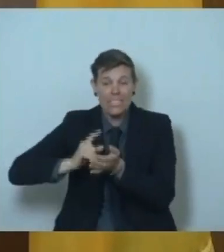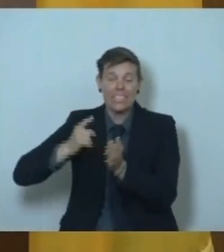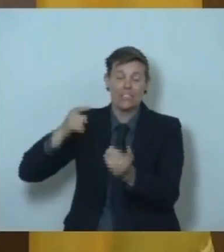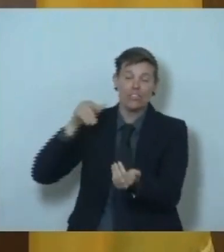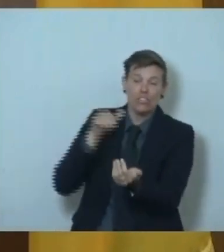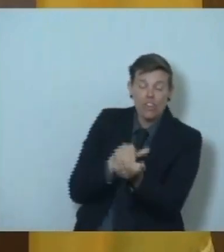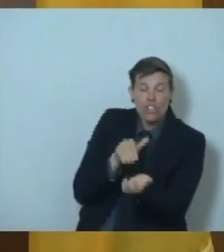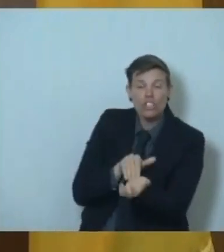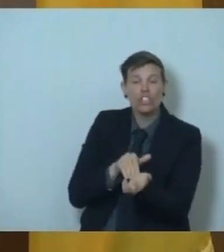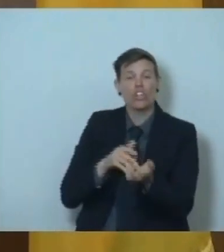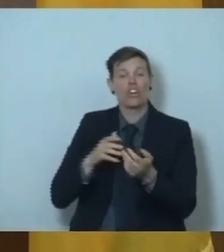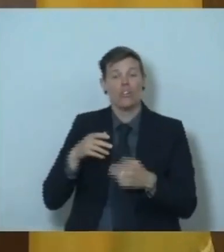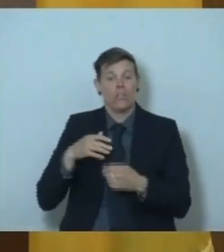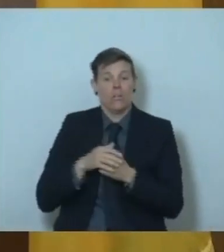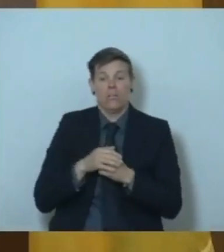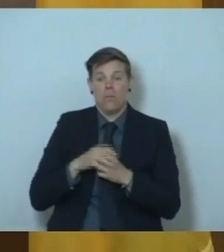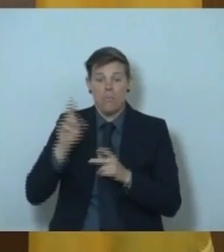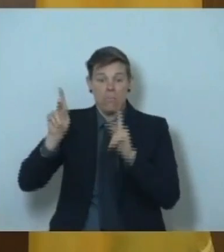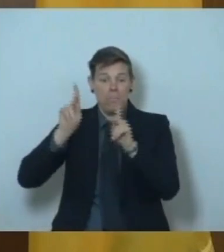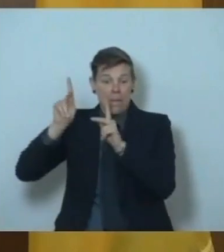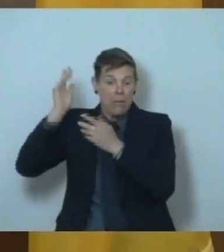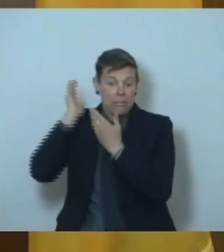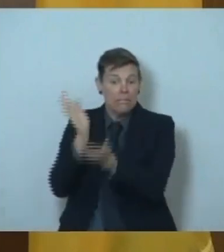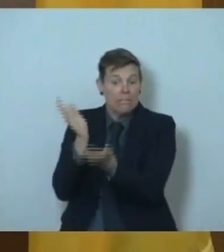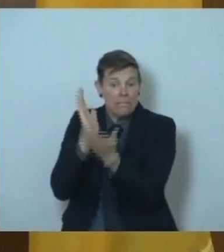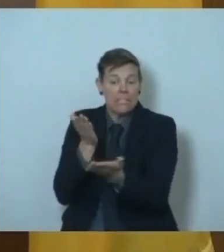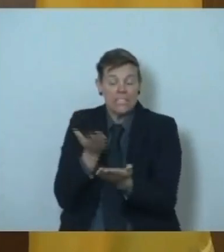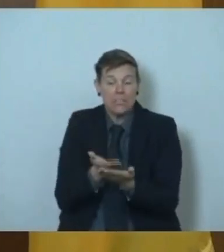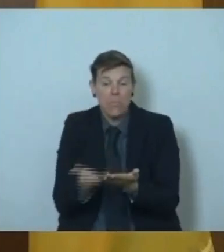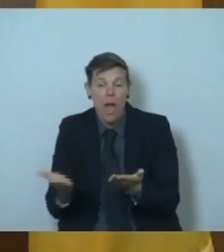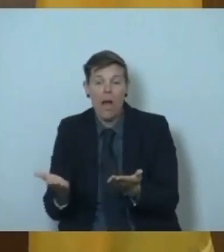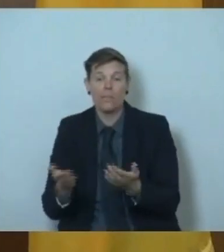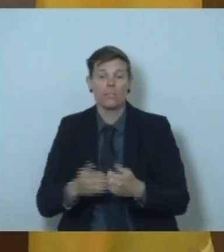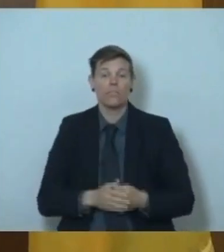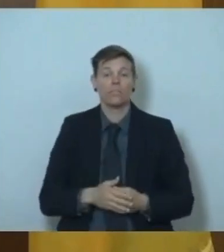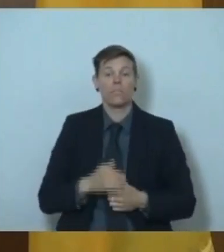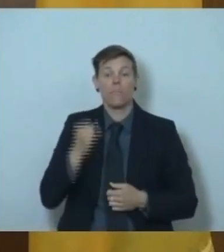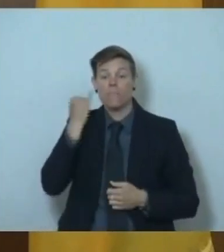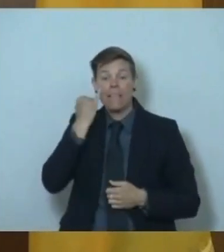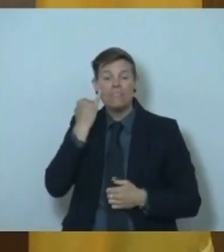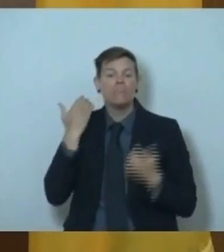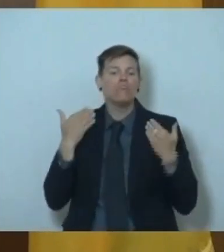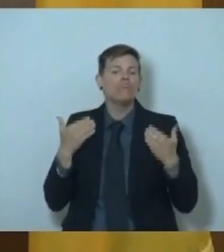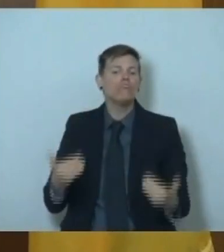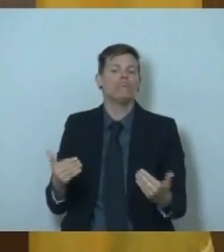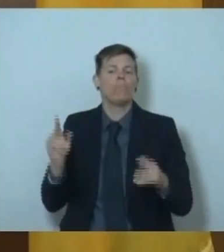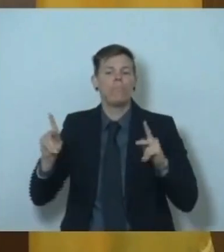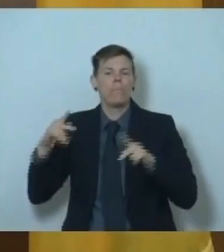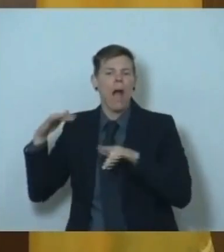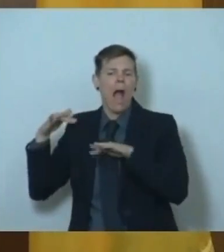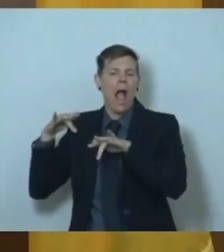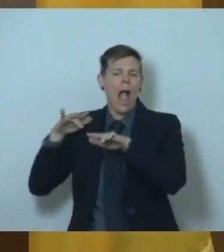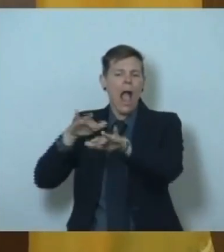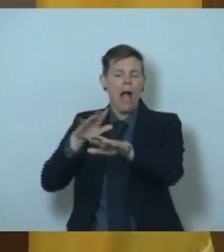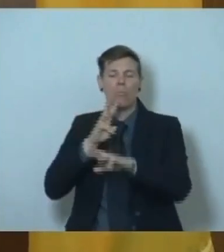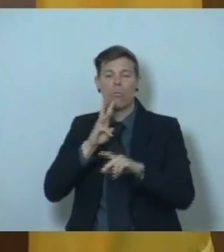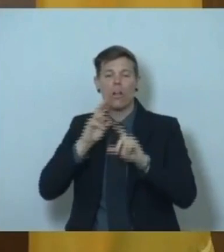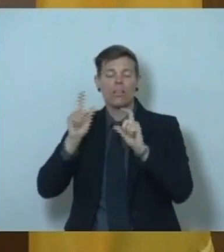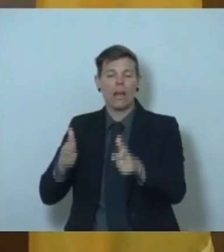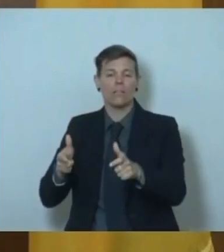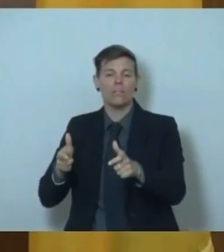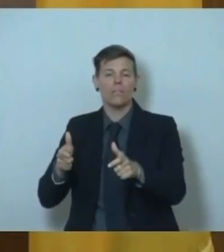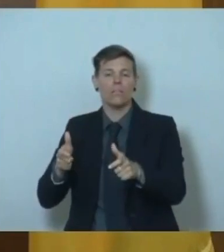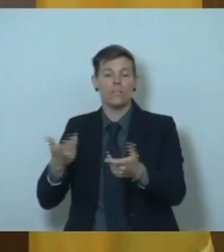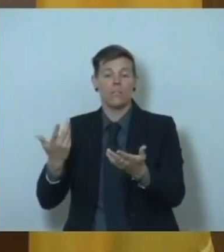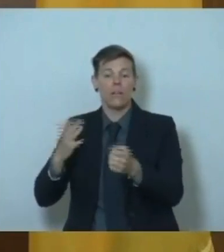traveling to the lake. One case means the likelihood that it spreads and I lose a veteran, you lose a